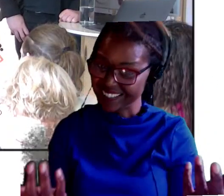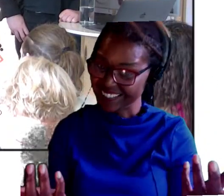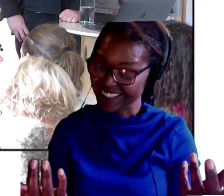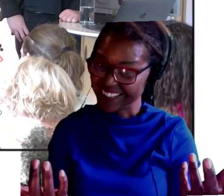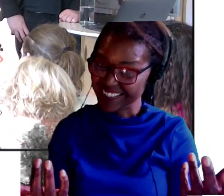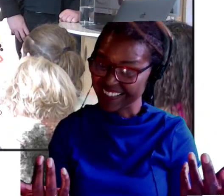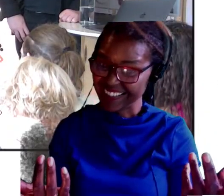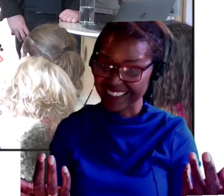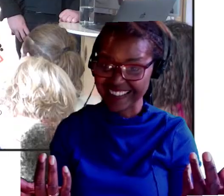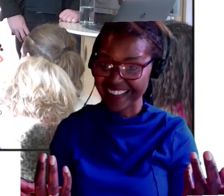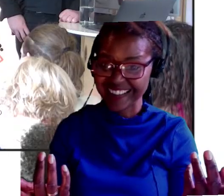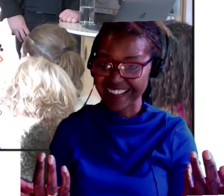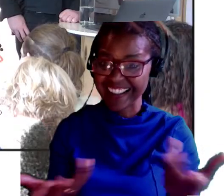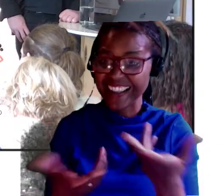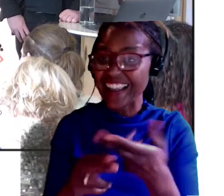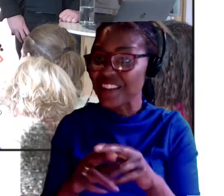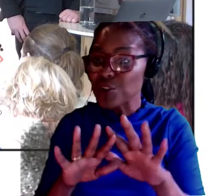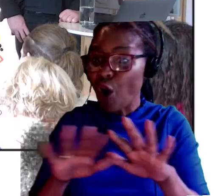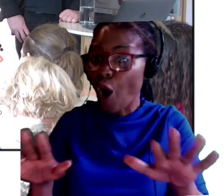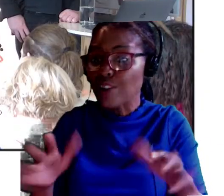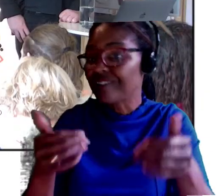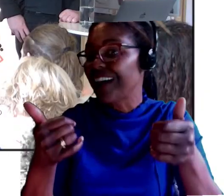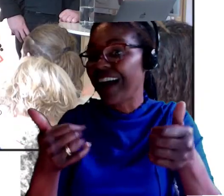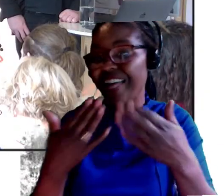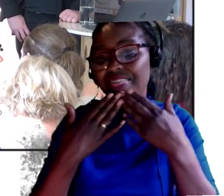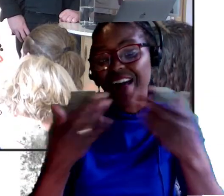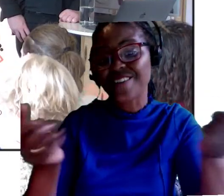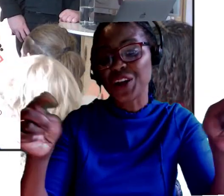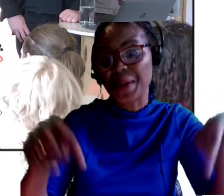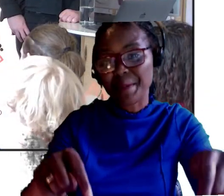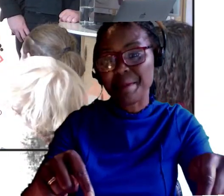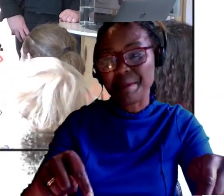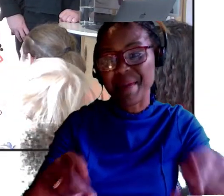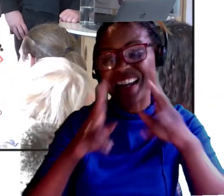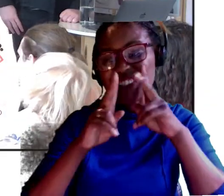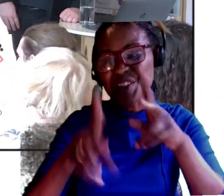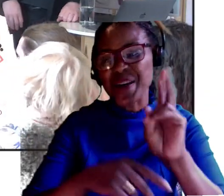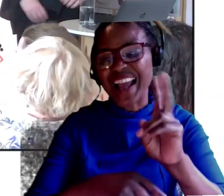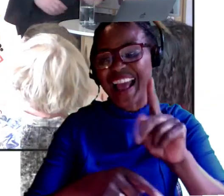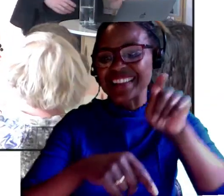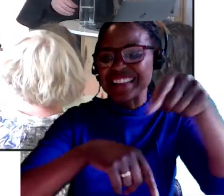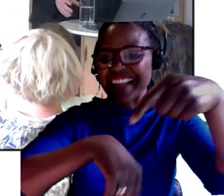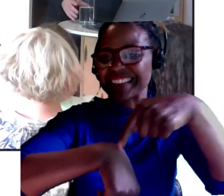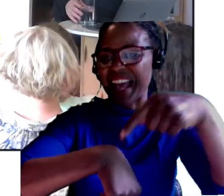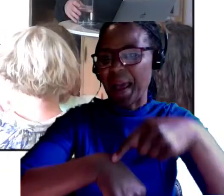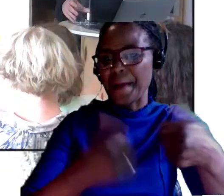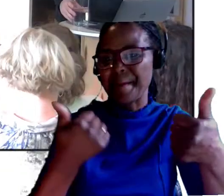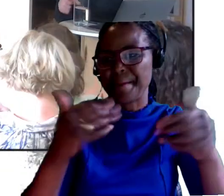float your boat, that's fine. Thank you all for being here today, and we'll see you all again next time.